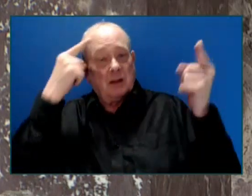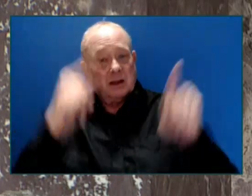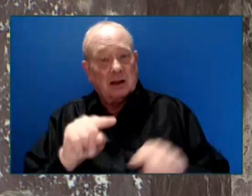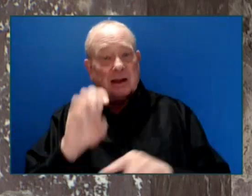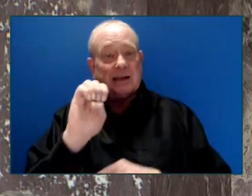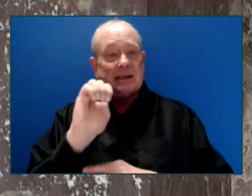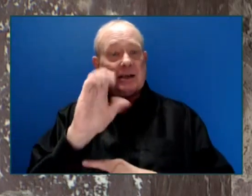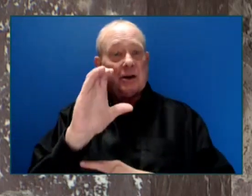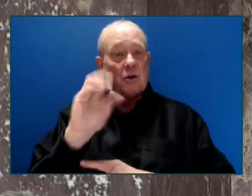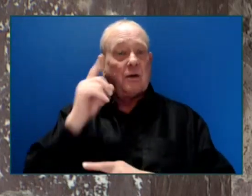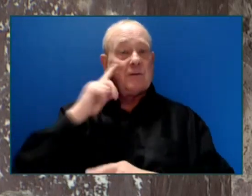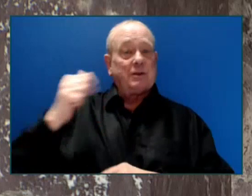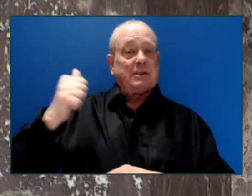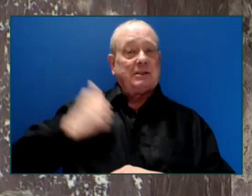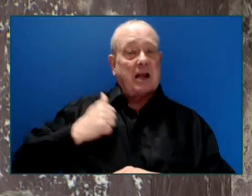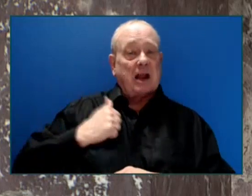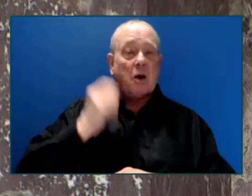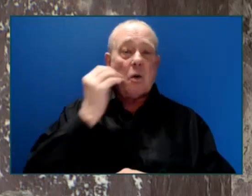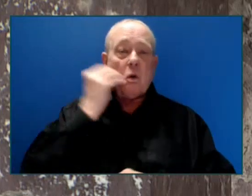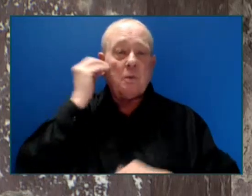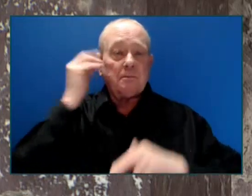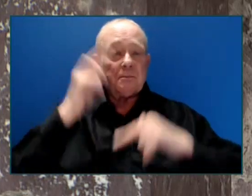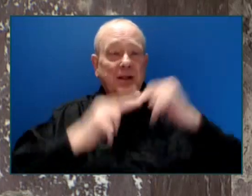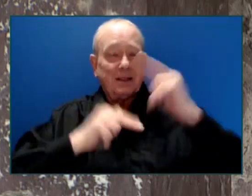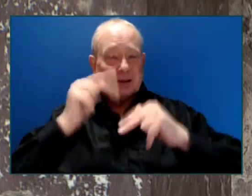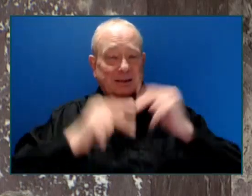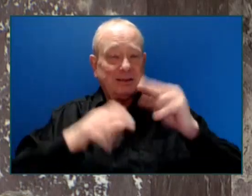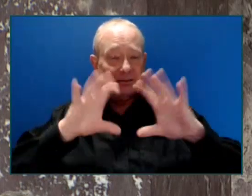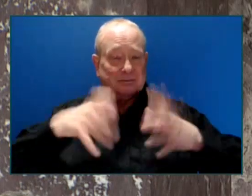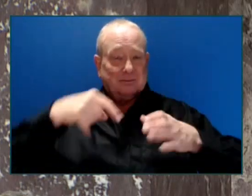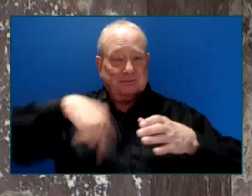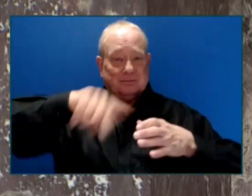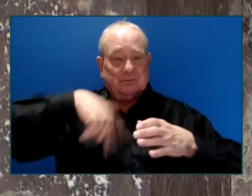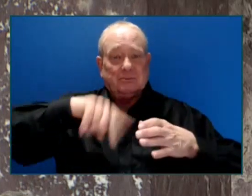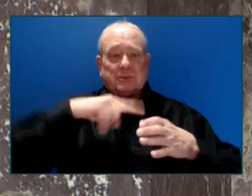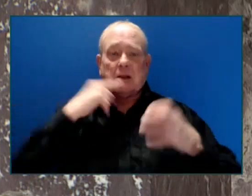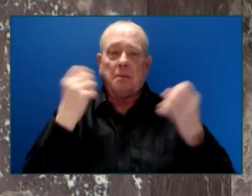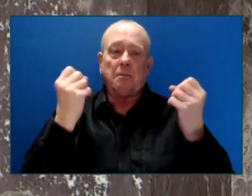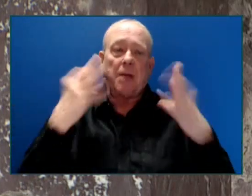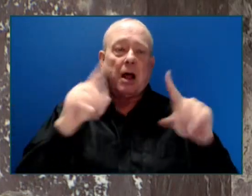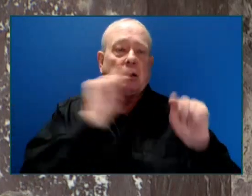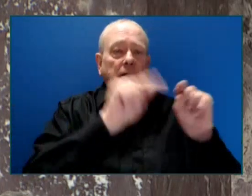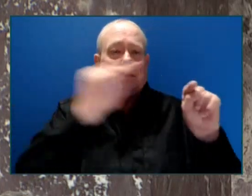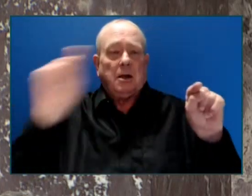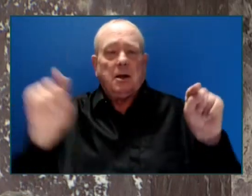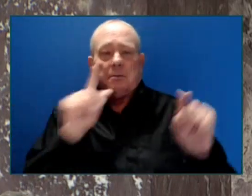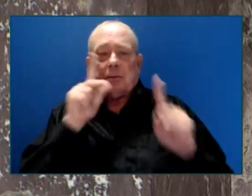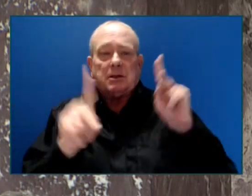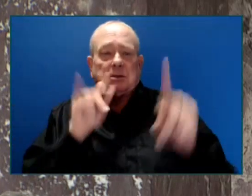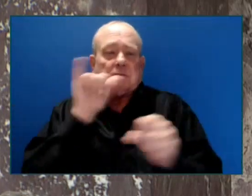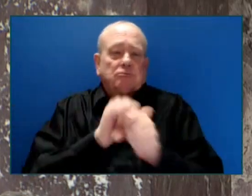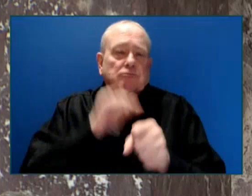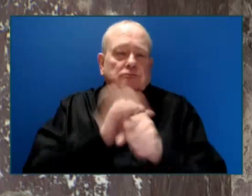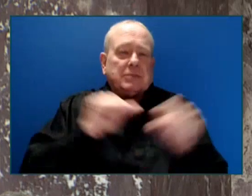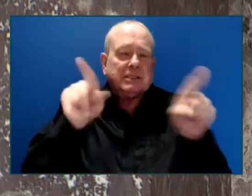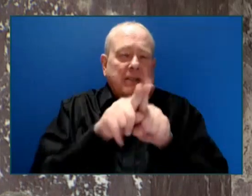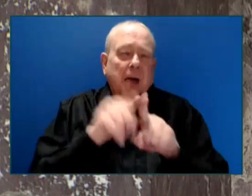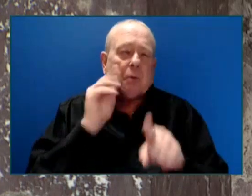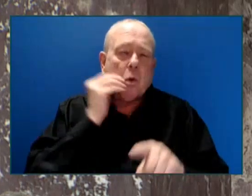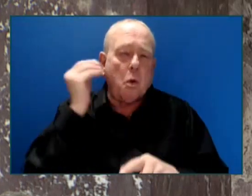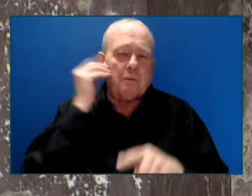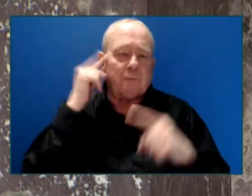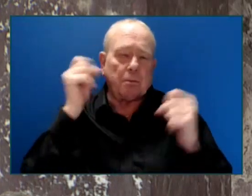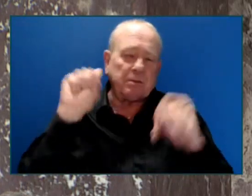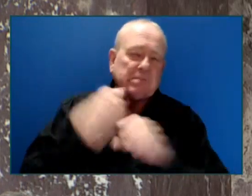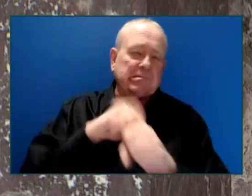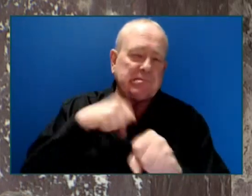where we've got problems with people that have been in their homes for many years and they're house rich and cash poor. This type of